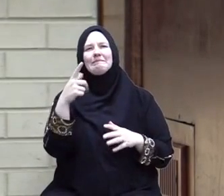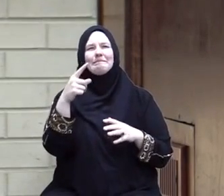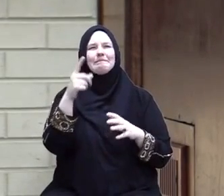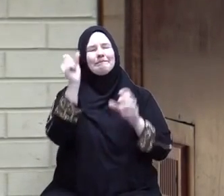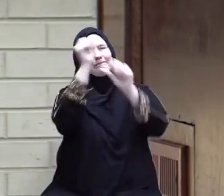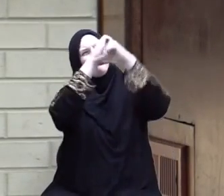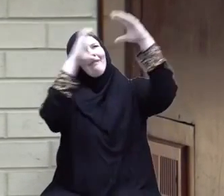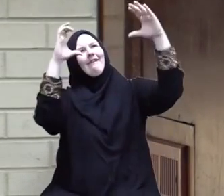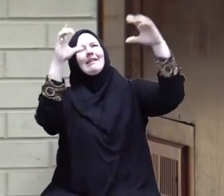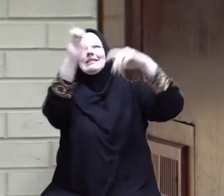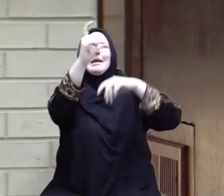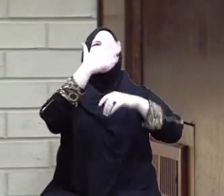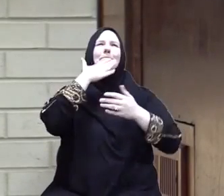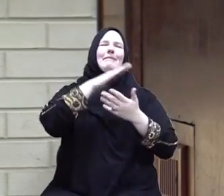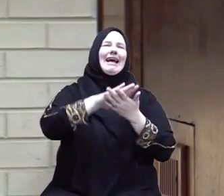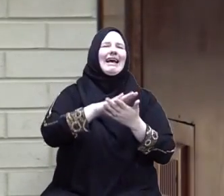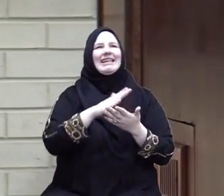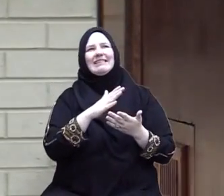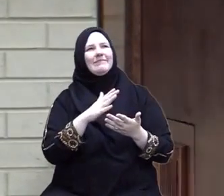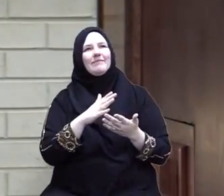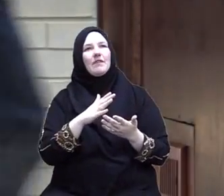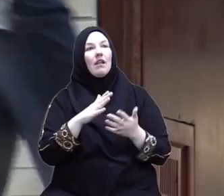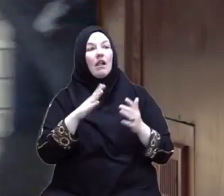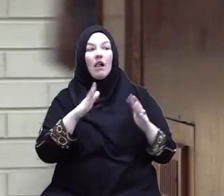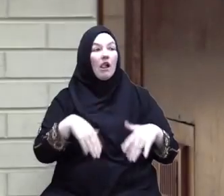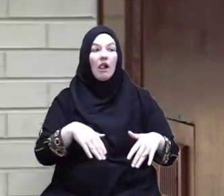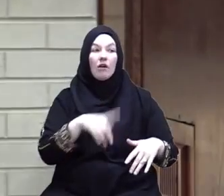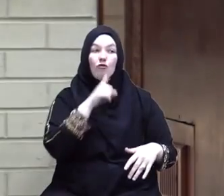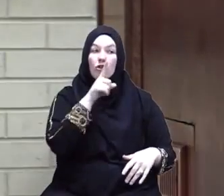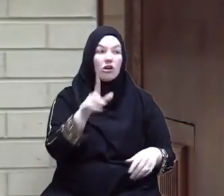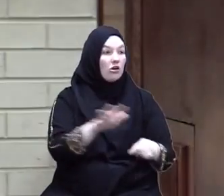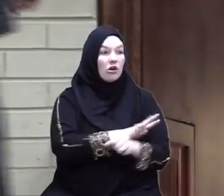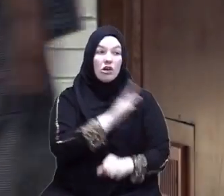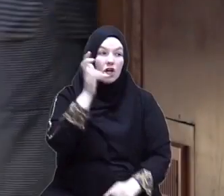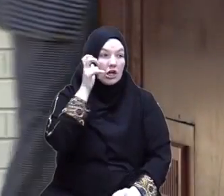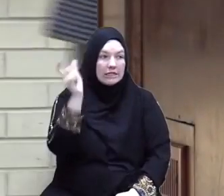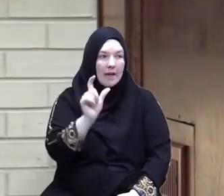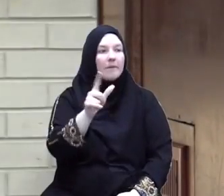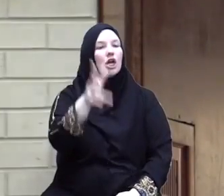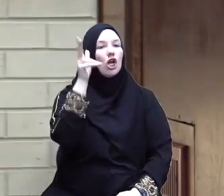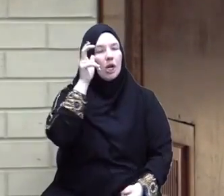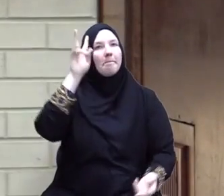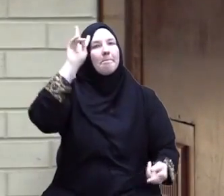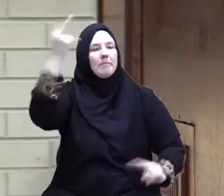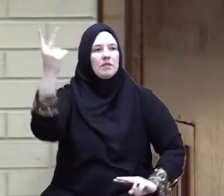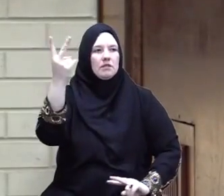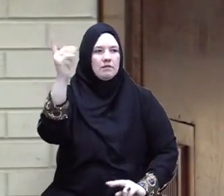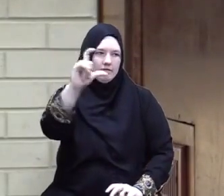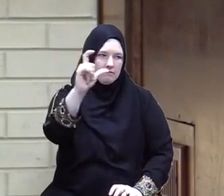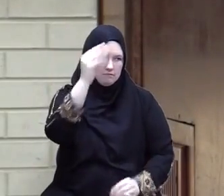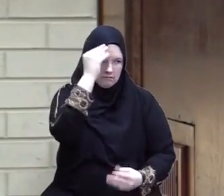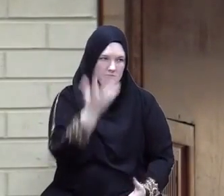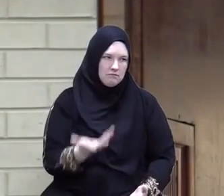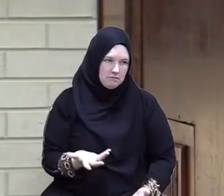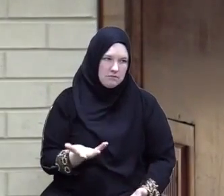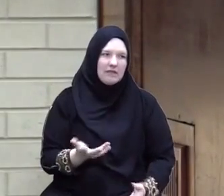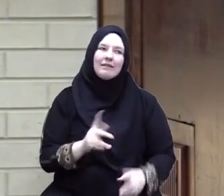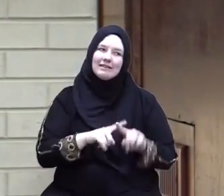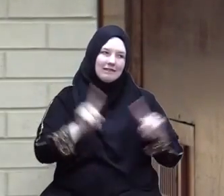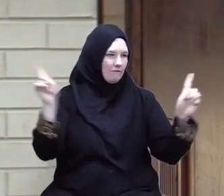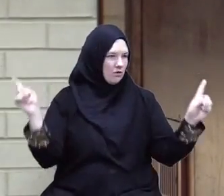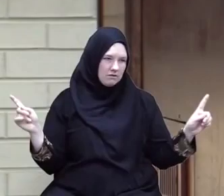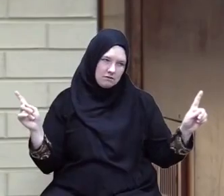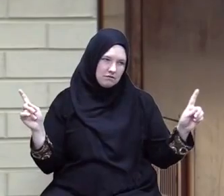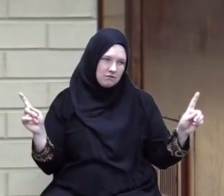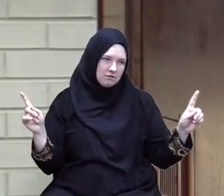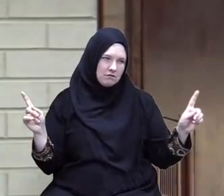picture, that is not someone who has heard about Islam. He has heard misinformation about Islam. And there's a big difference.